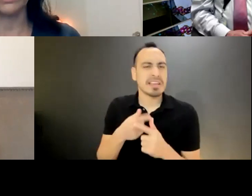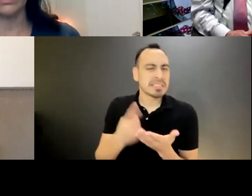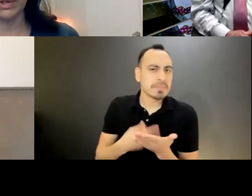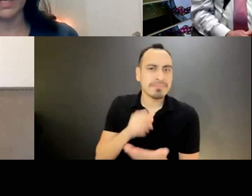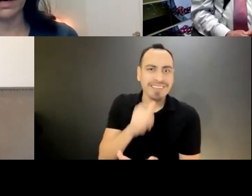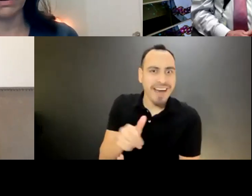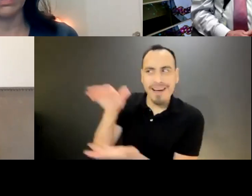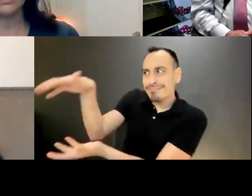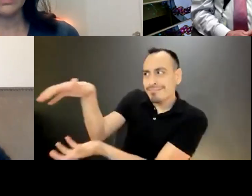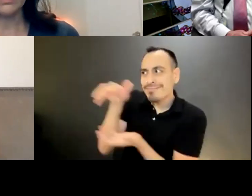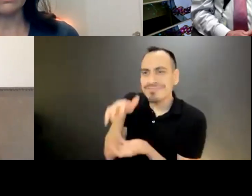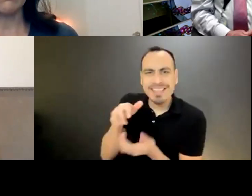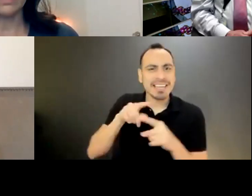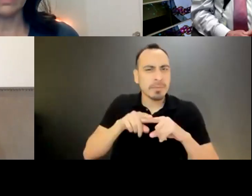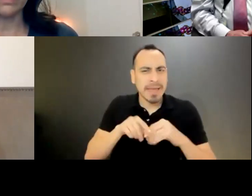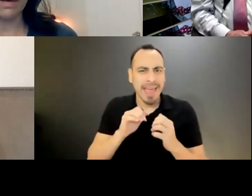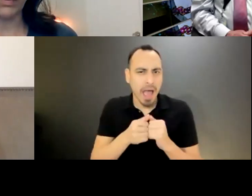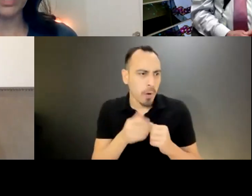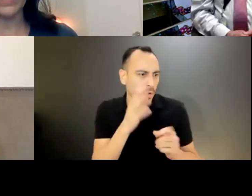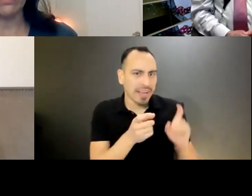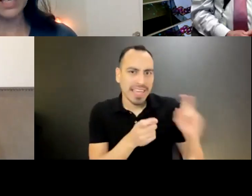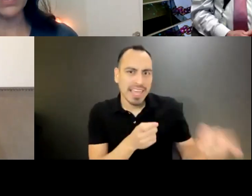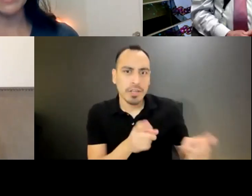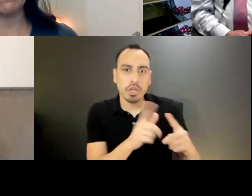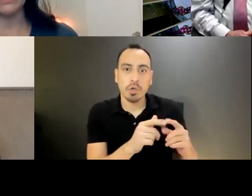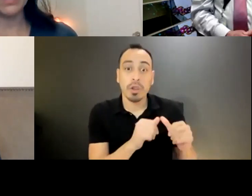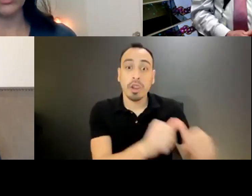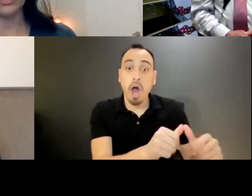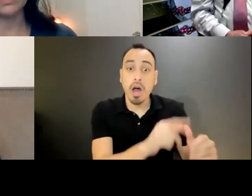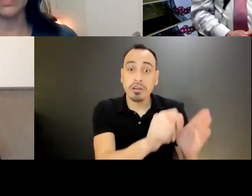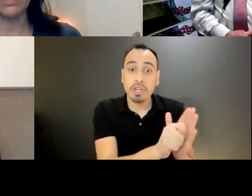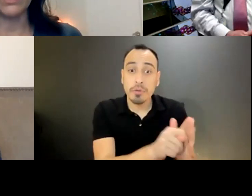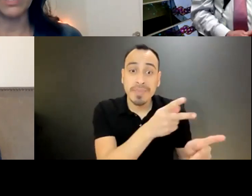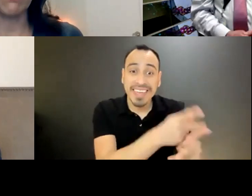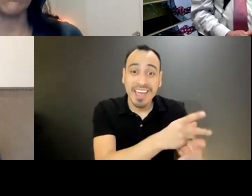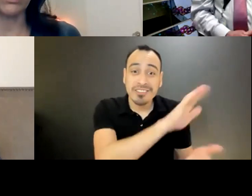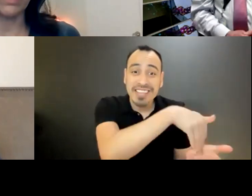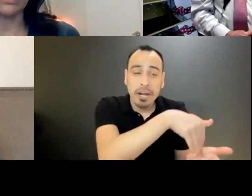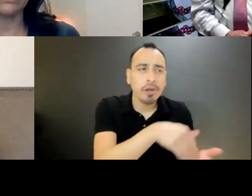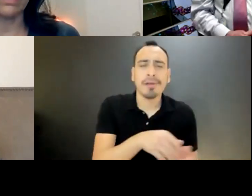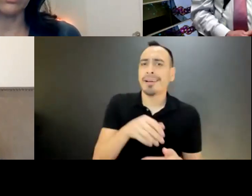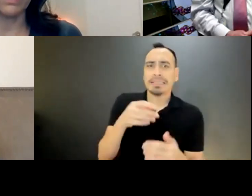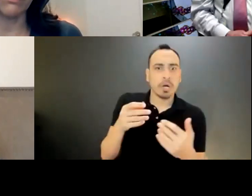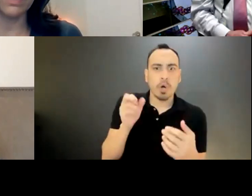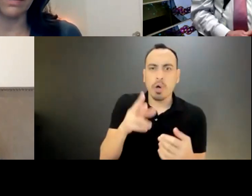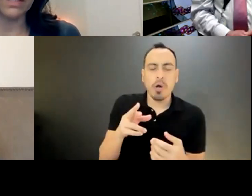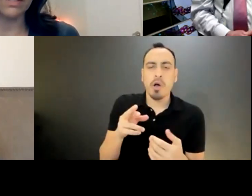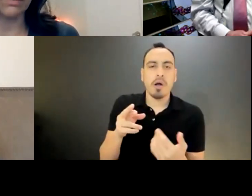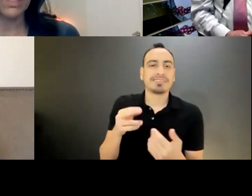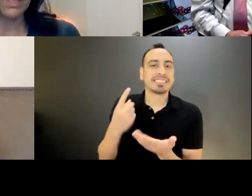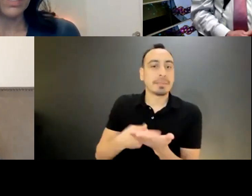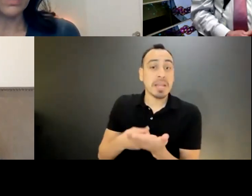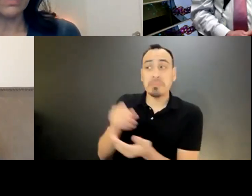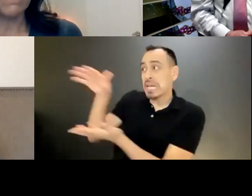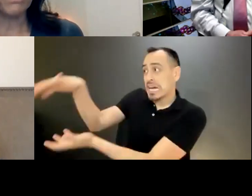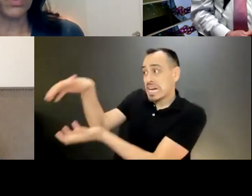pharmacies that are doing long-term care. And then some weeks we have less vaccine because a chunk was taken off the top for the long-term care facilities.